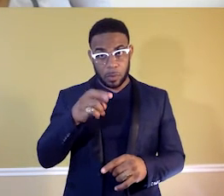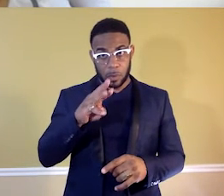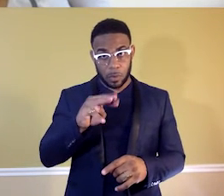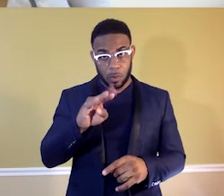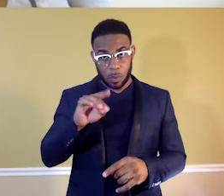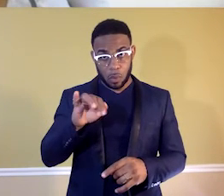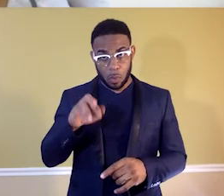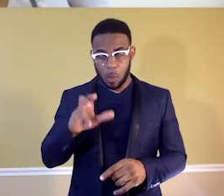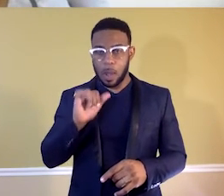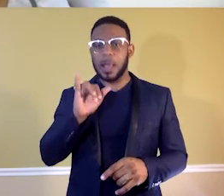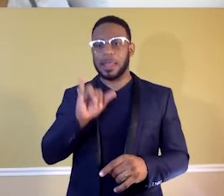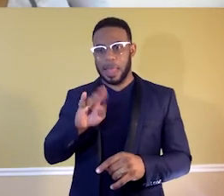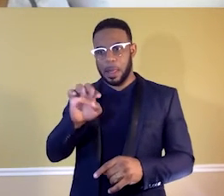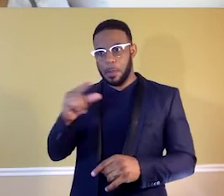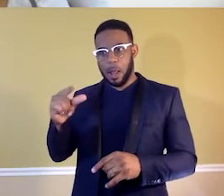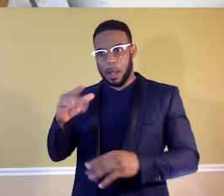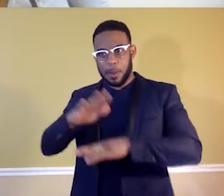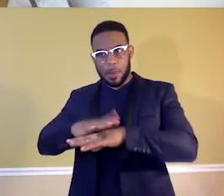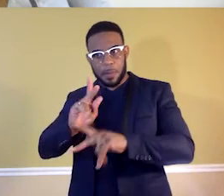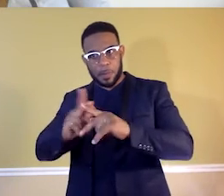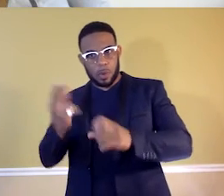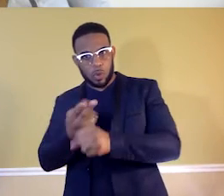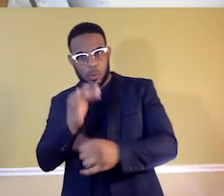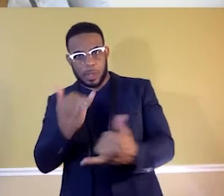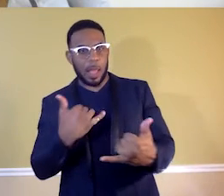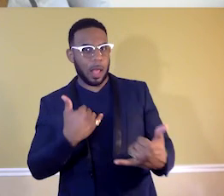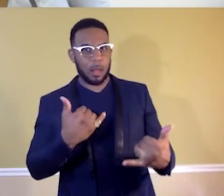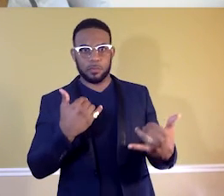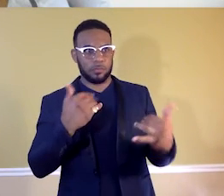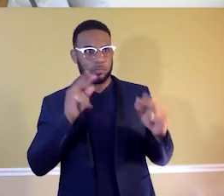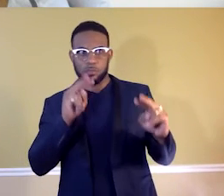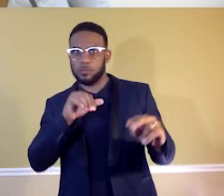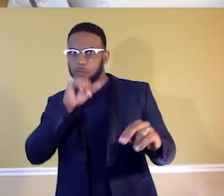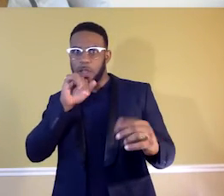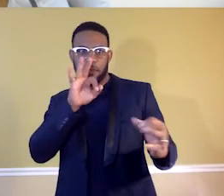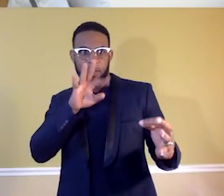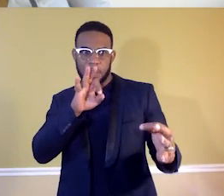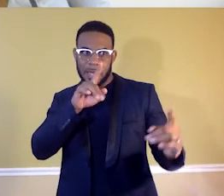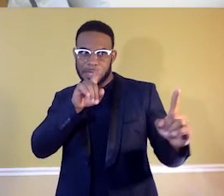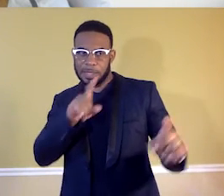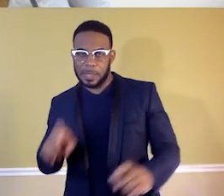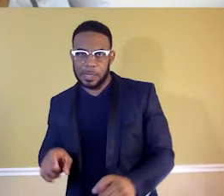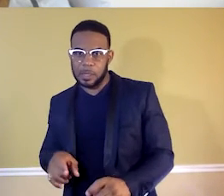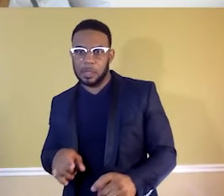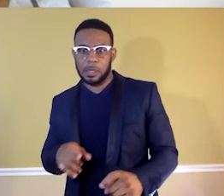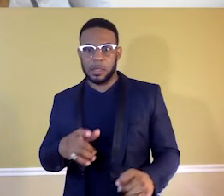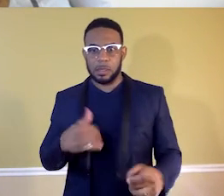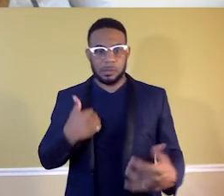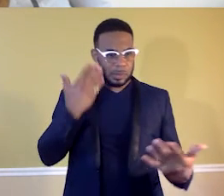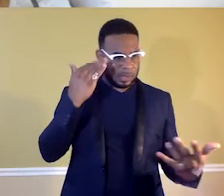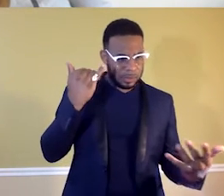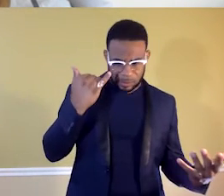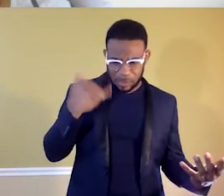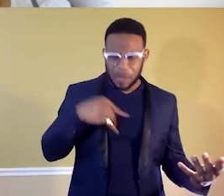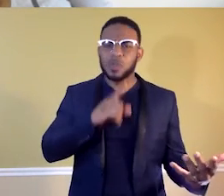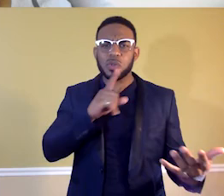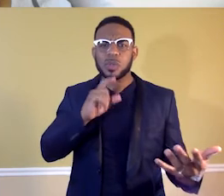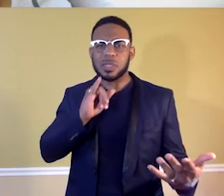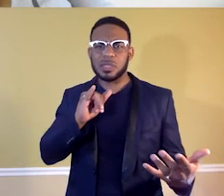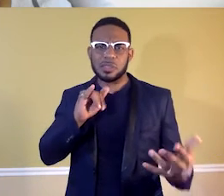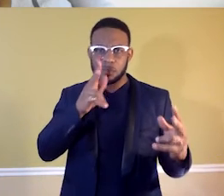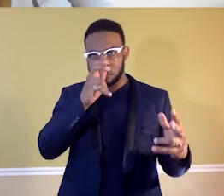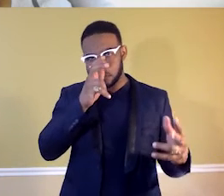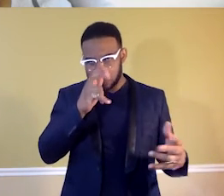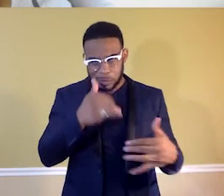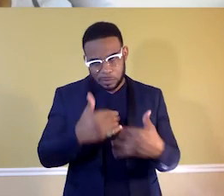a blogging platform that people can utilize now. So I'm looking for feedback to test it out. And I don't know. I'm sure there are bugs in it.